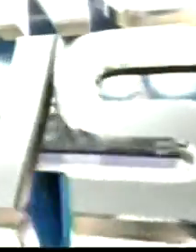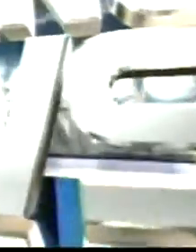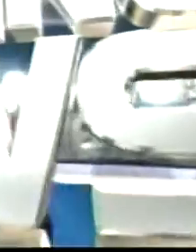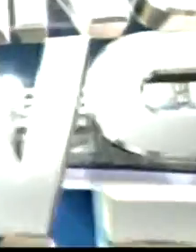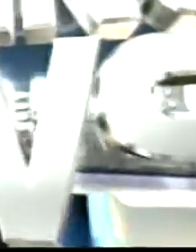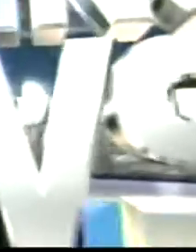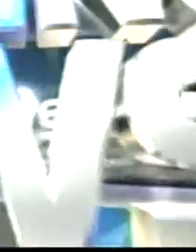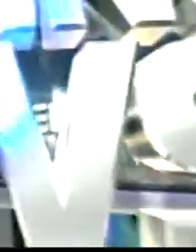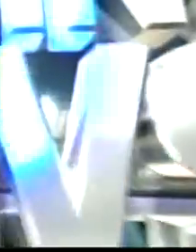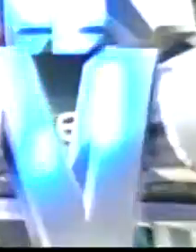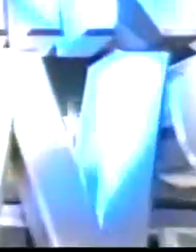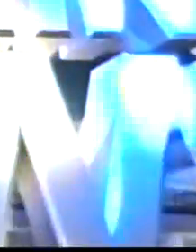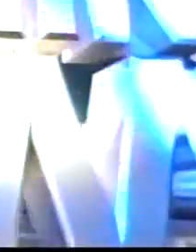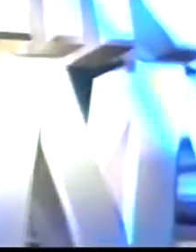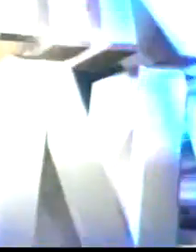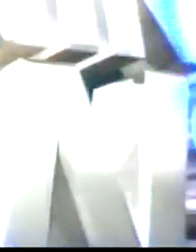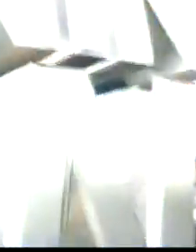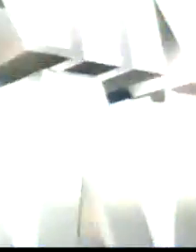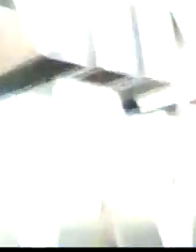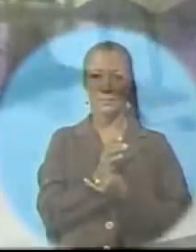Evening News.